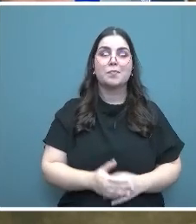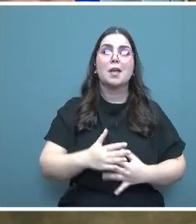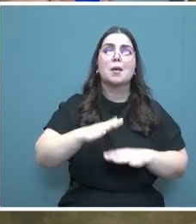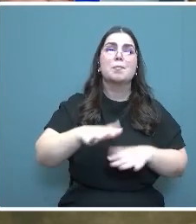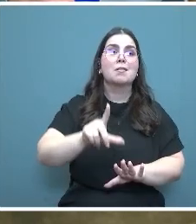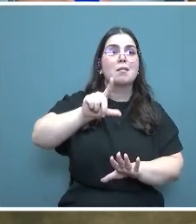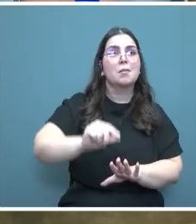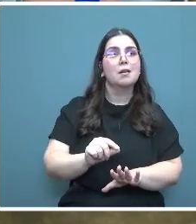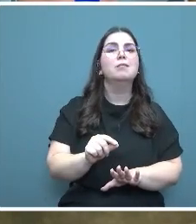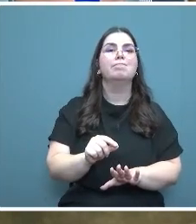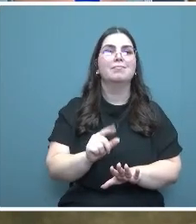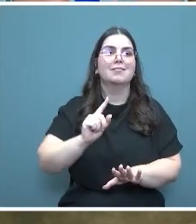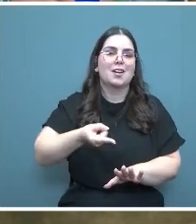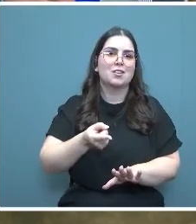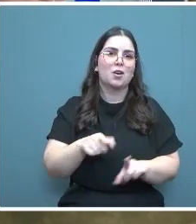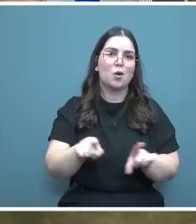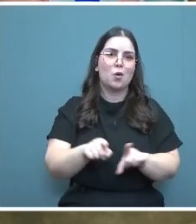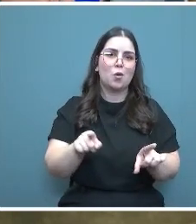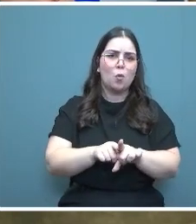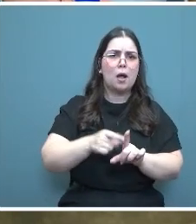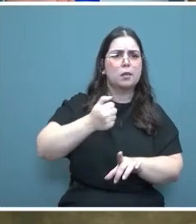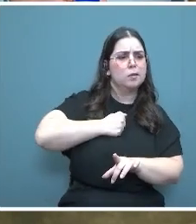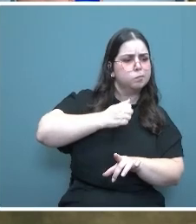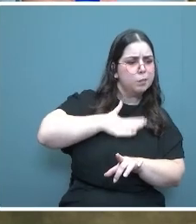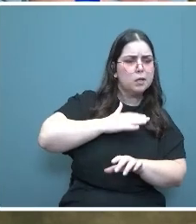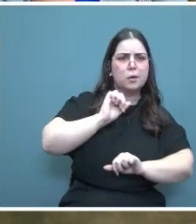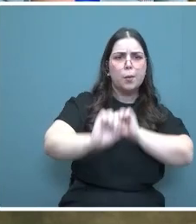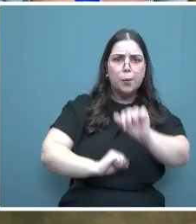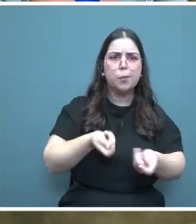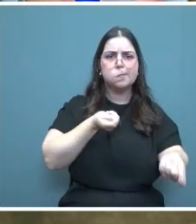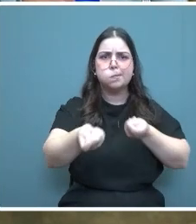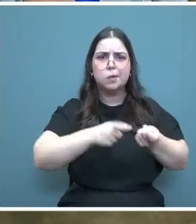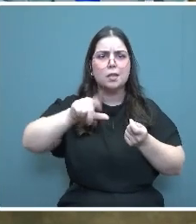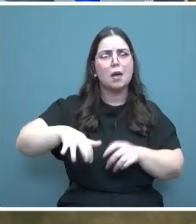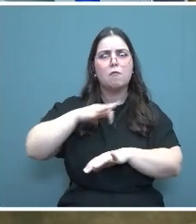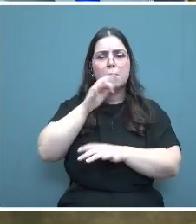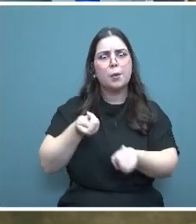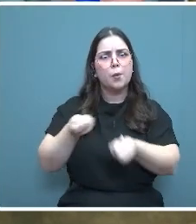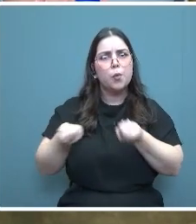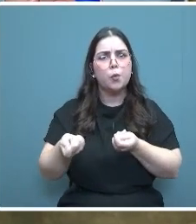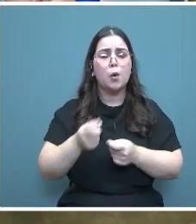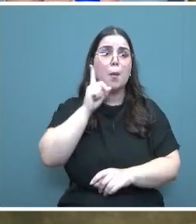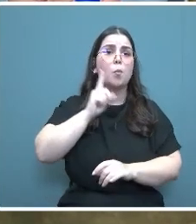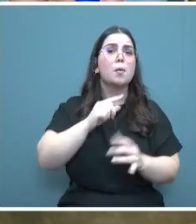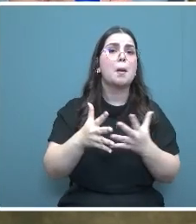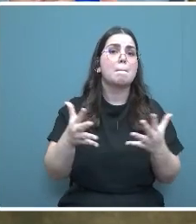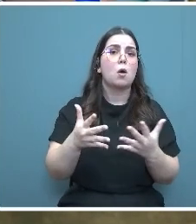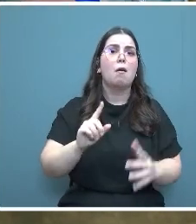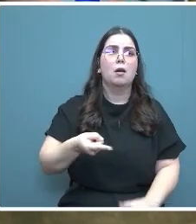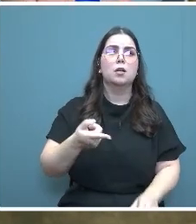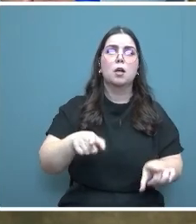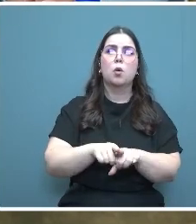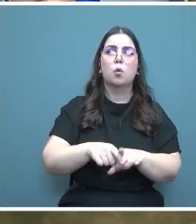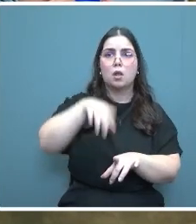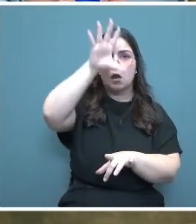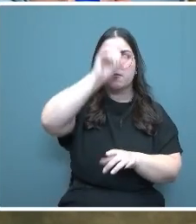that Ukrainian women now lead their own businesses, families, businesses. And for me, well, for many women, we need, like a